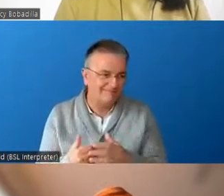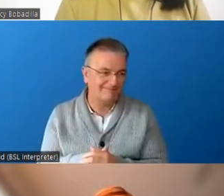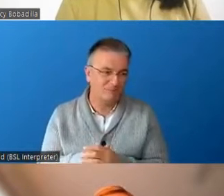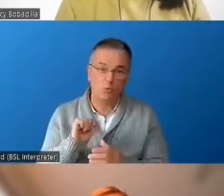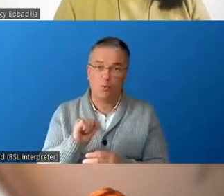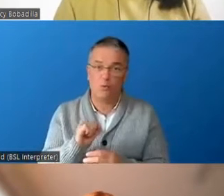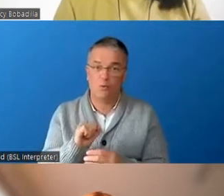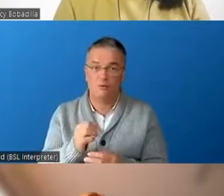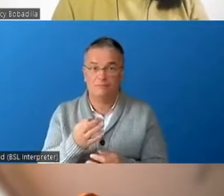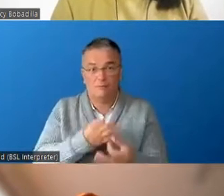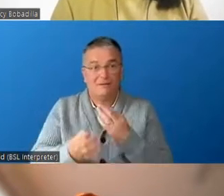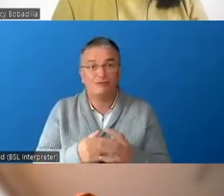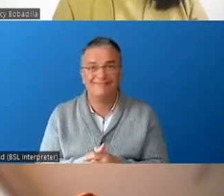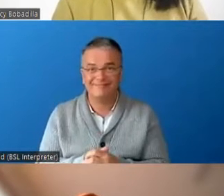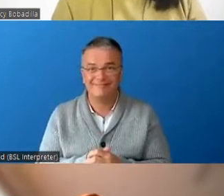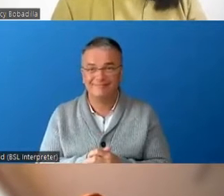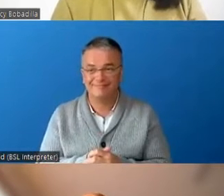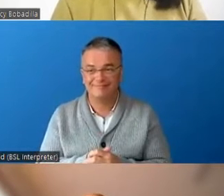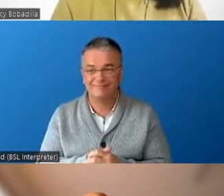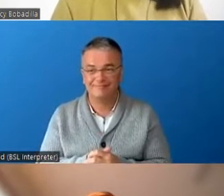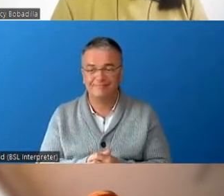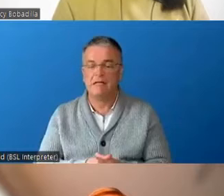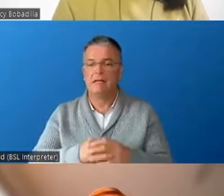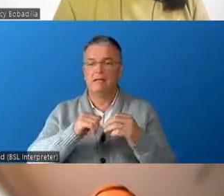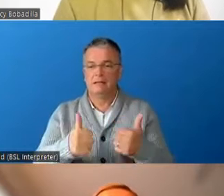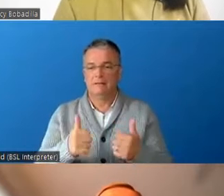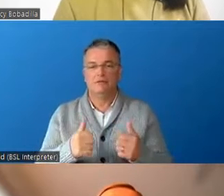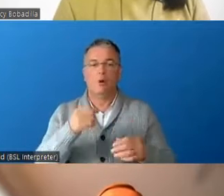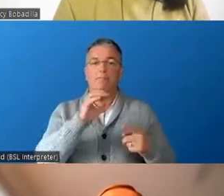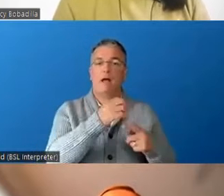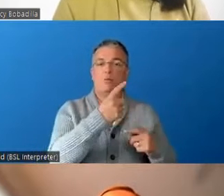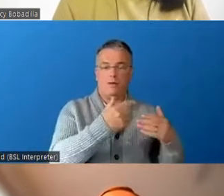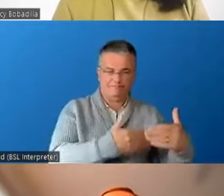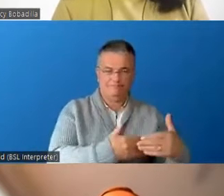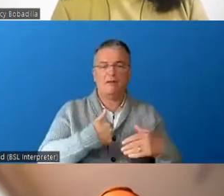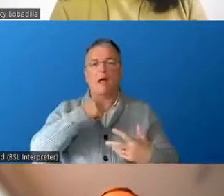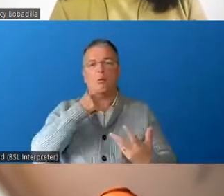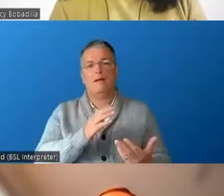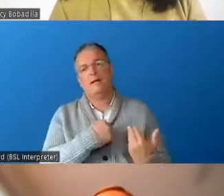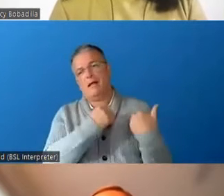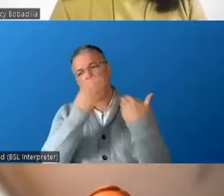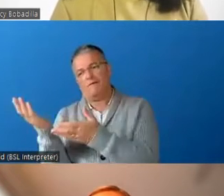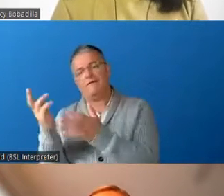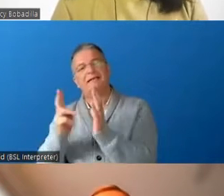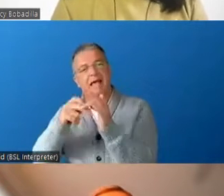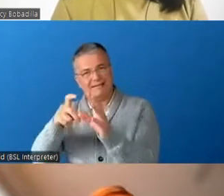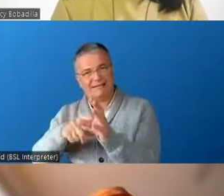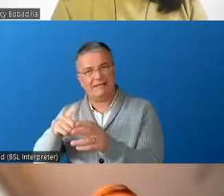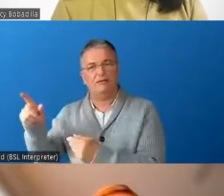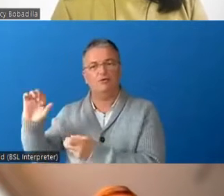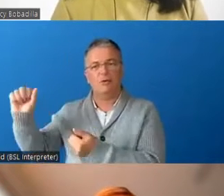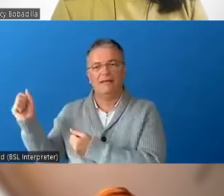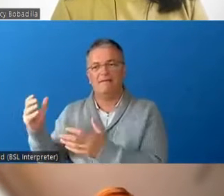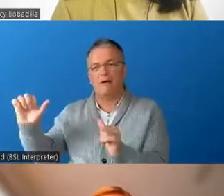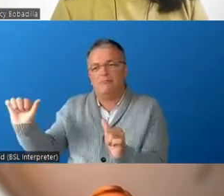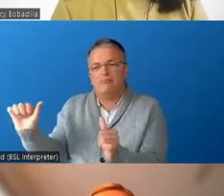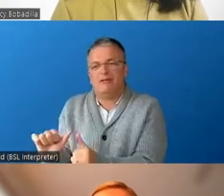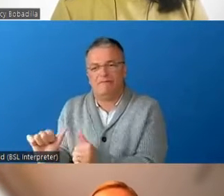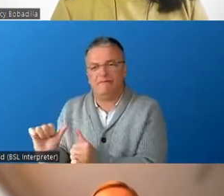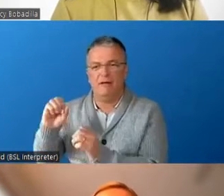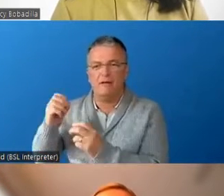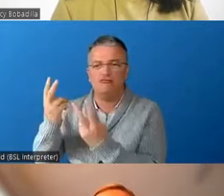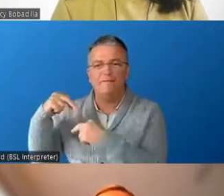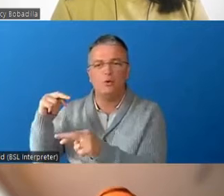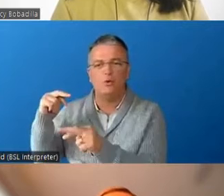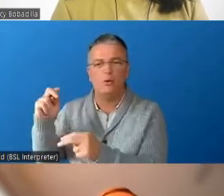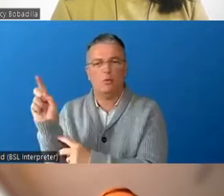hearing from those. All right, so as far as part one is concerned, I'm going to hand it back to Nancy to give us just that very, very brief review